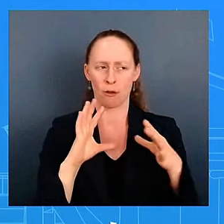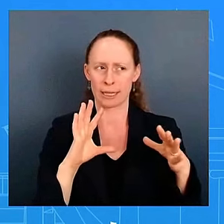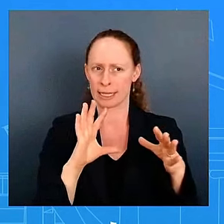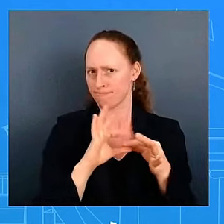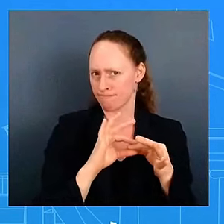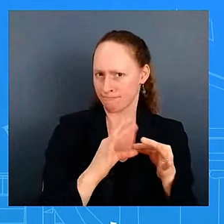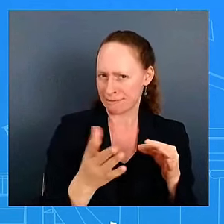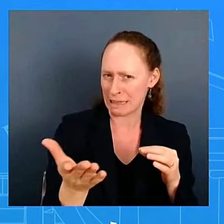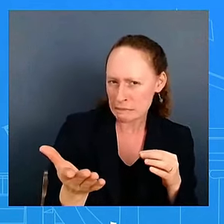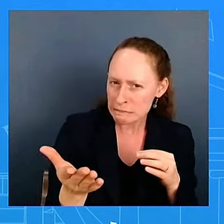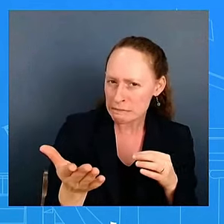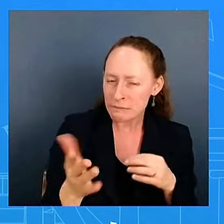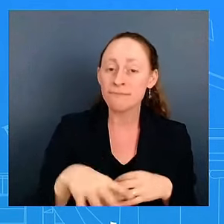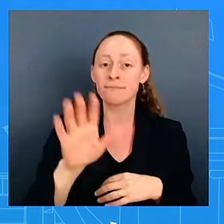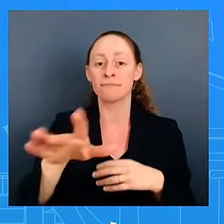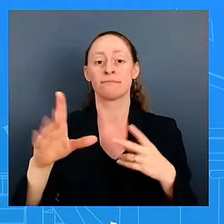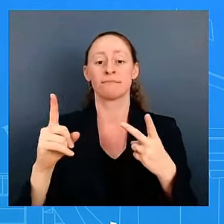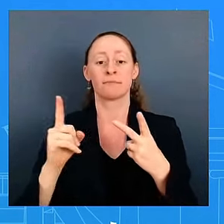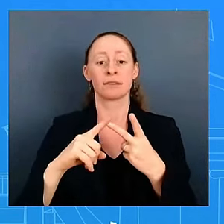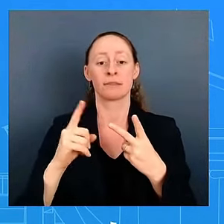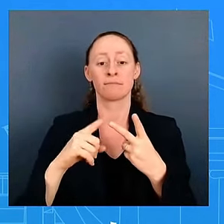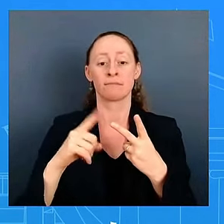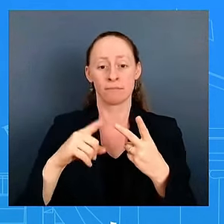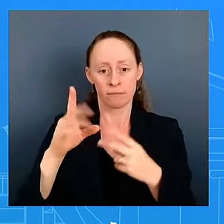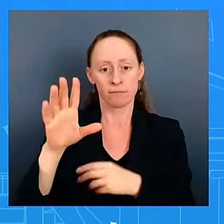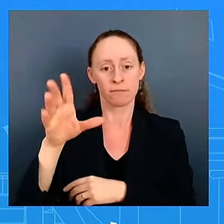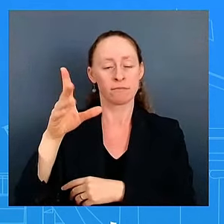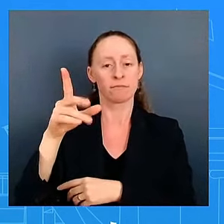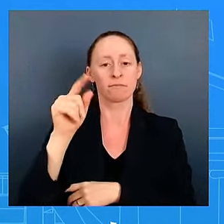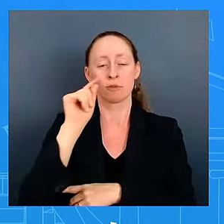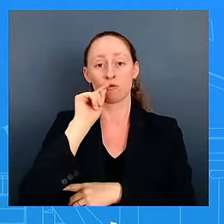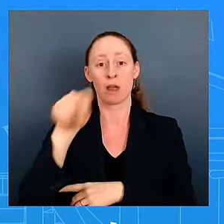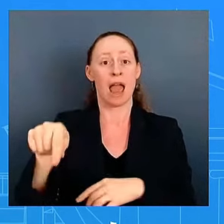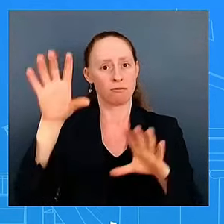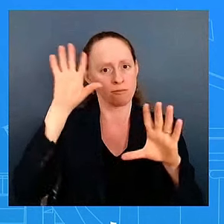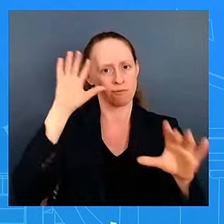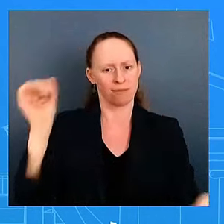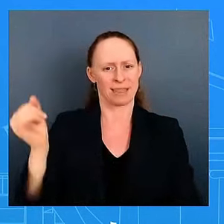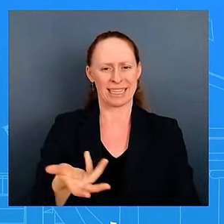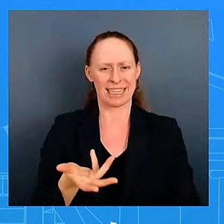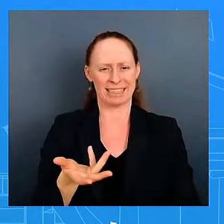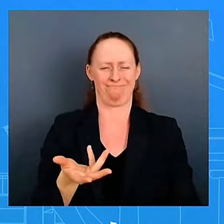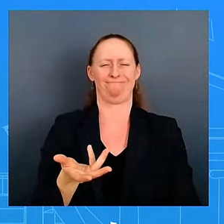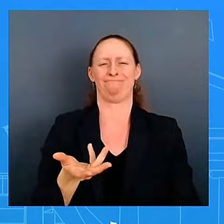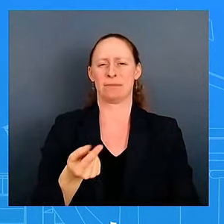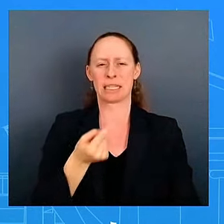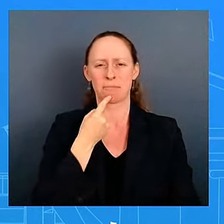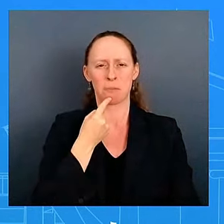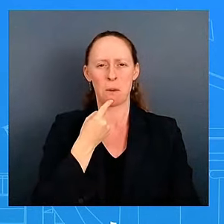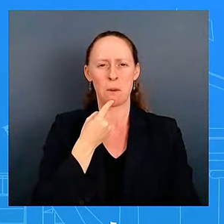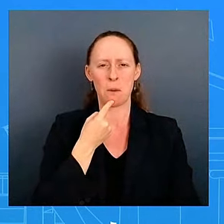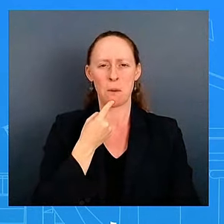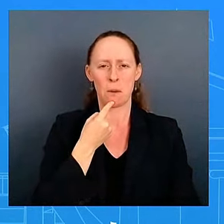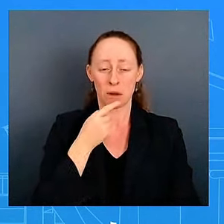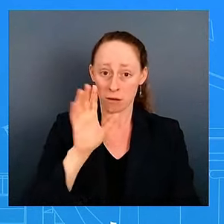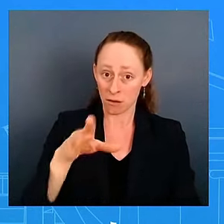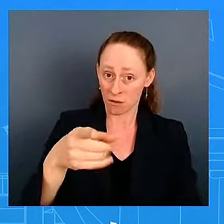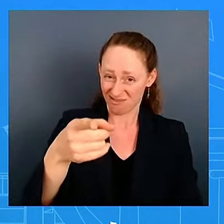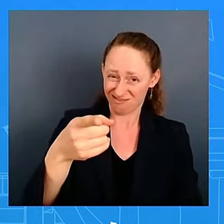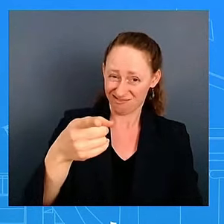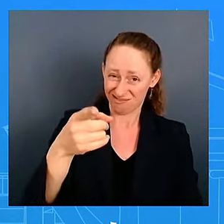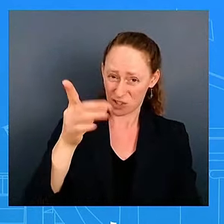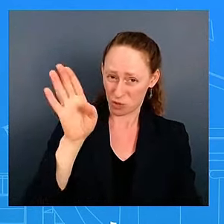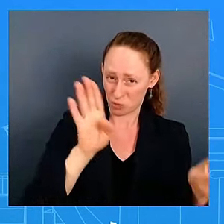expresses disappointment. Is the United States concerning that India, as a U.S. ally, might be actually